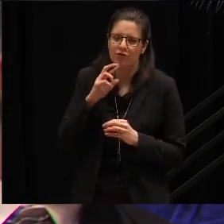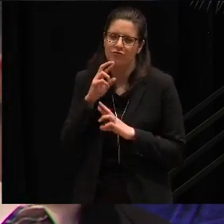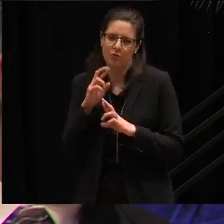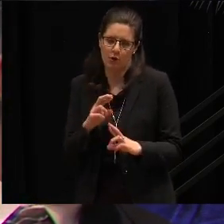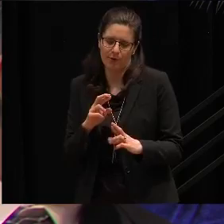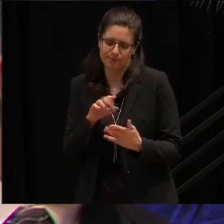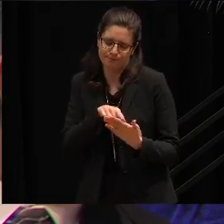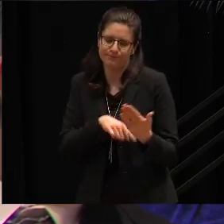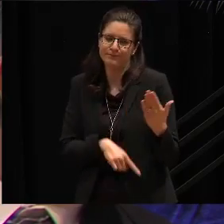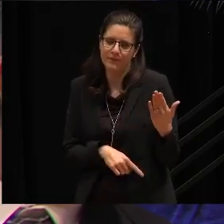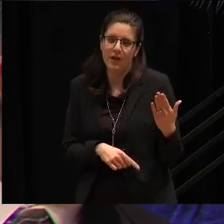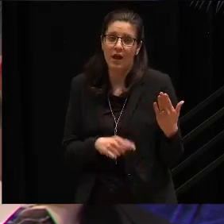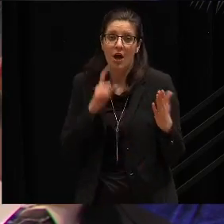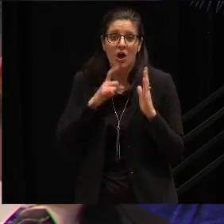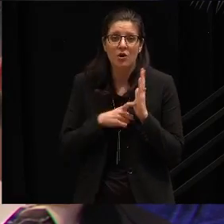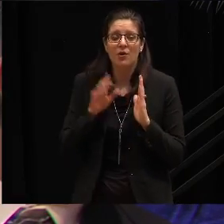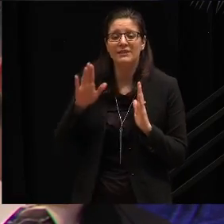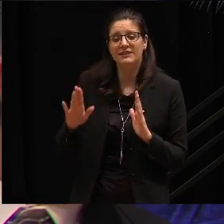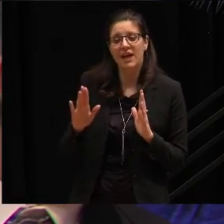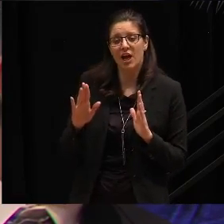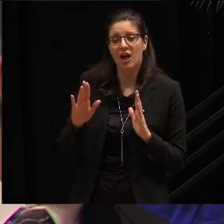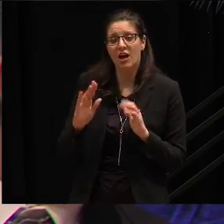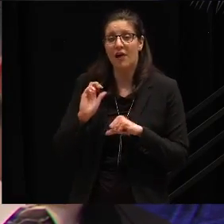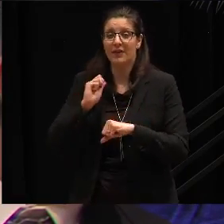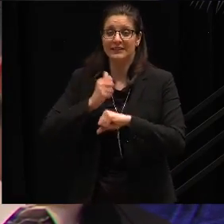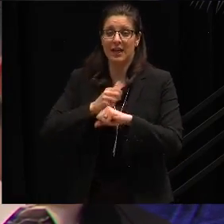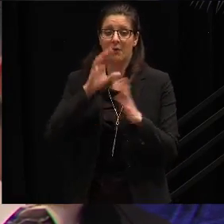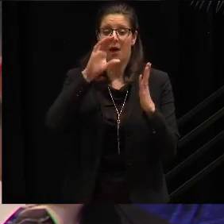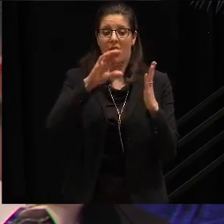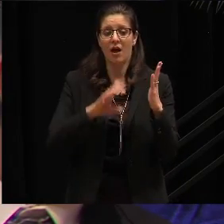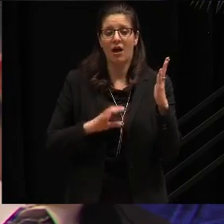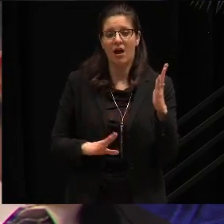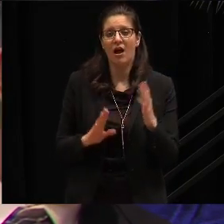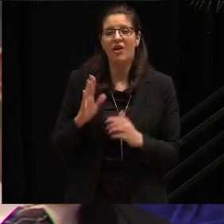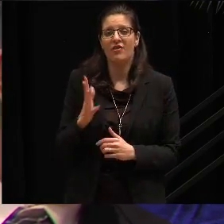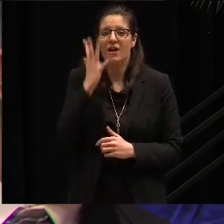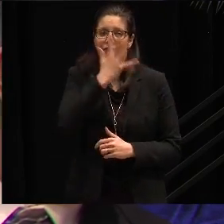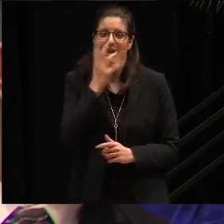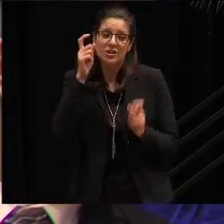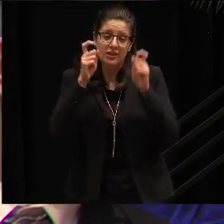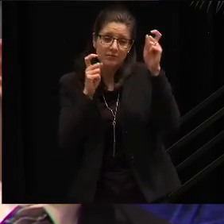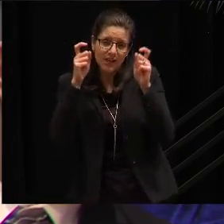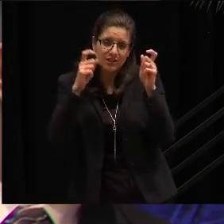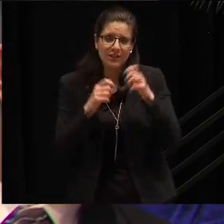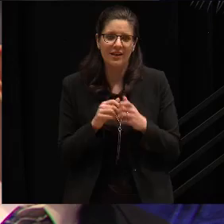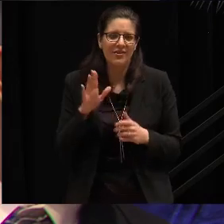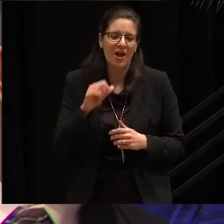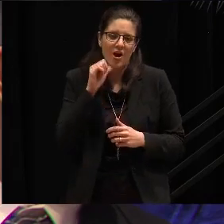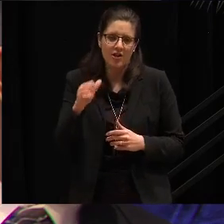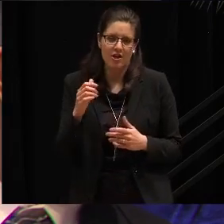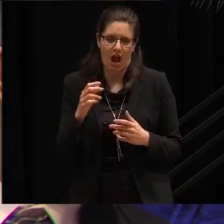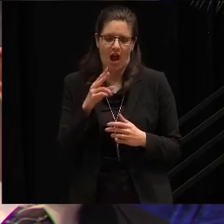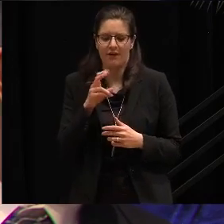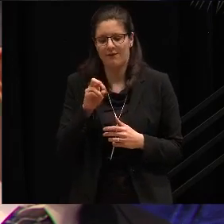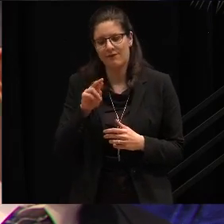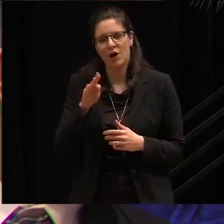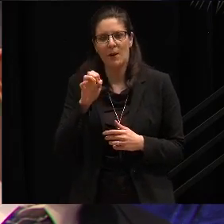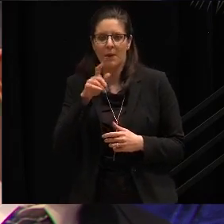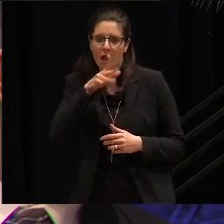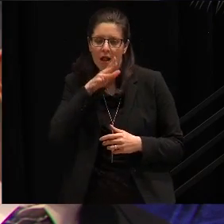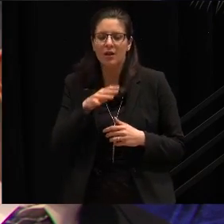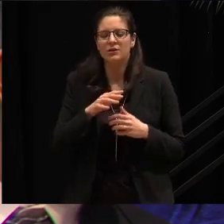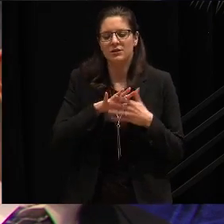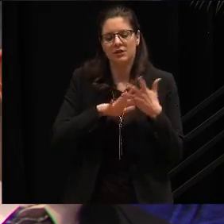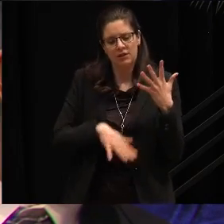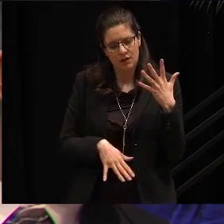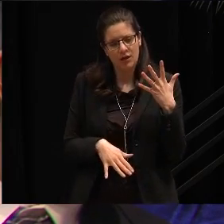would come from their how they set up their story, the facial expressions that they used, their nonverbals that they would use, to the point